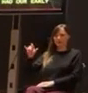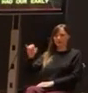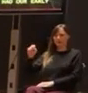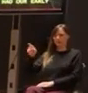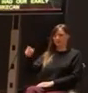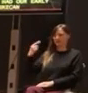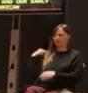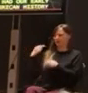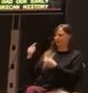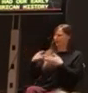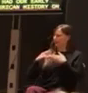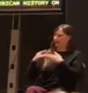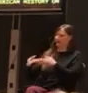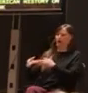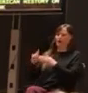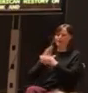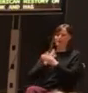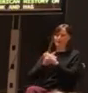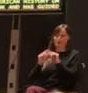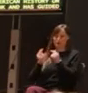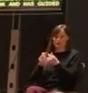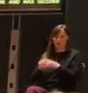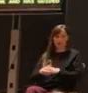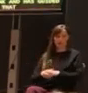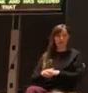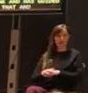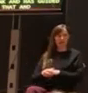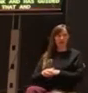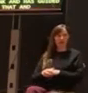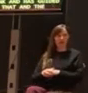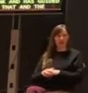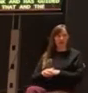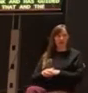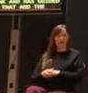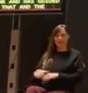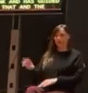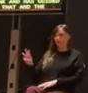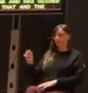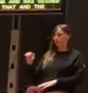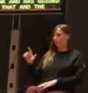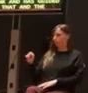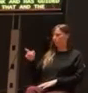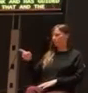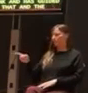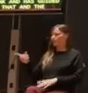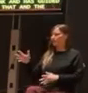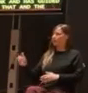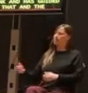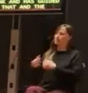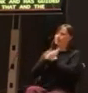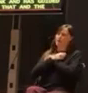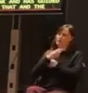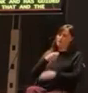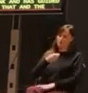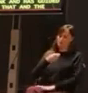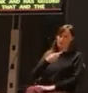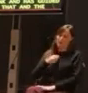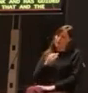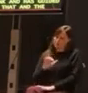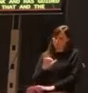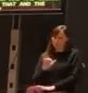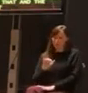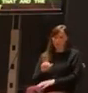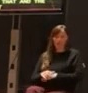through that. And the thing about so Walt loved Mary, and I also,